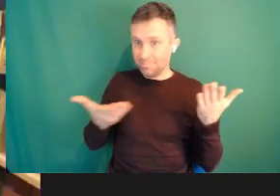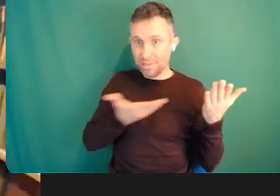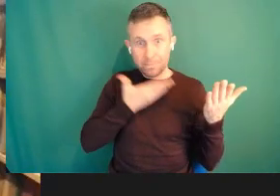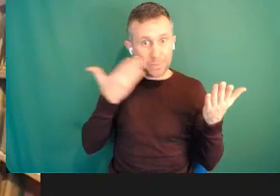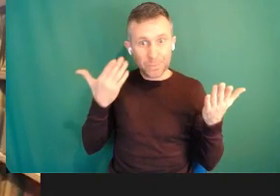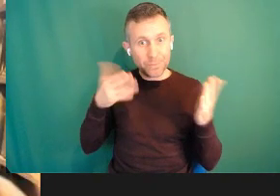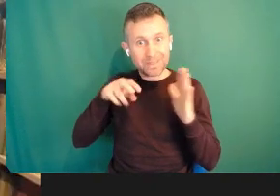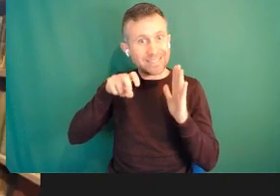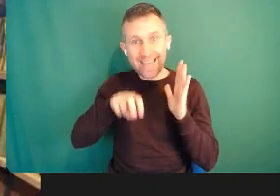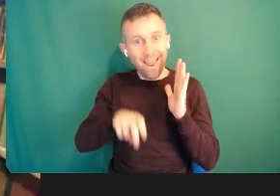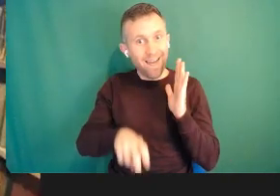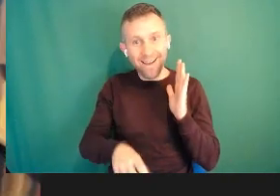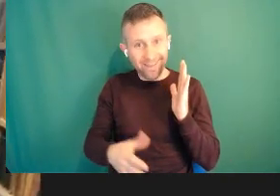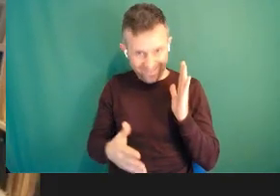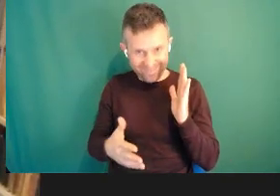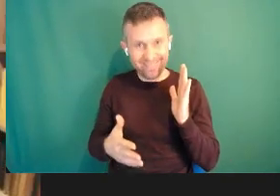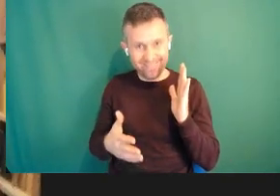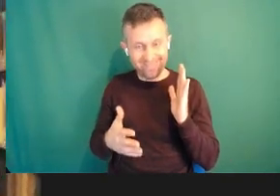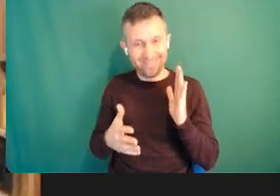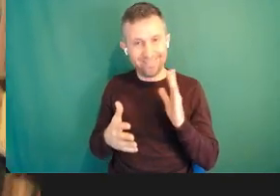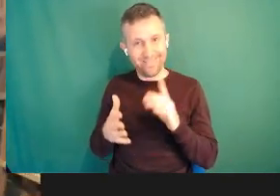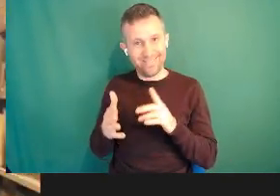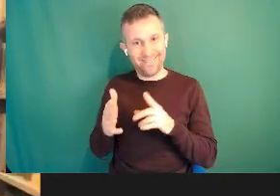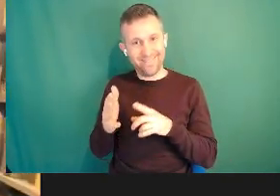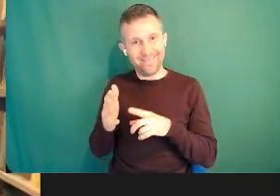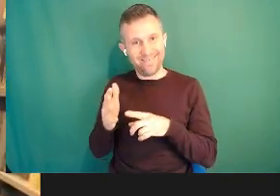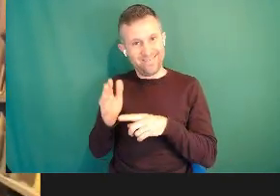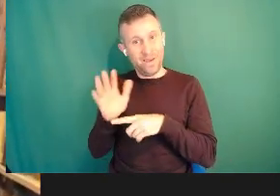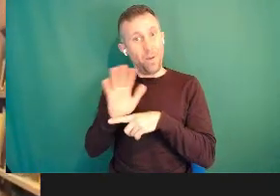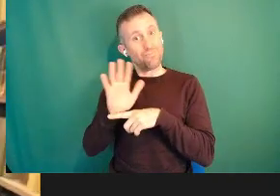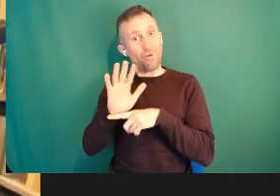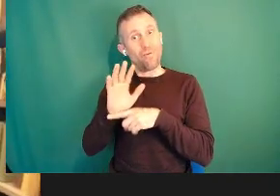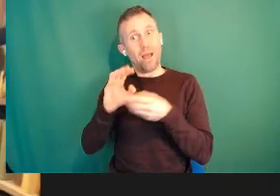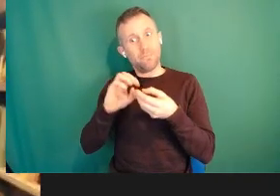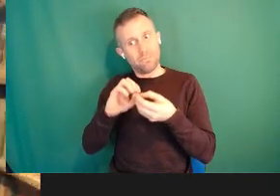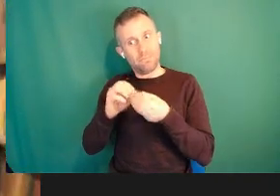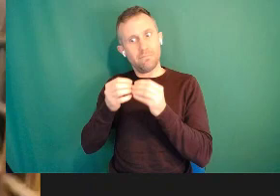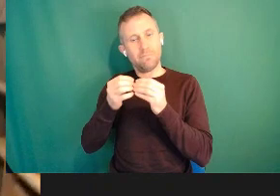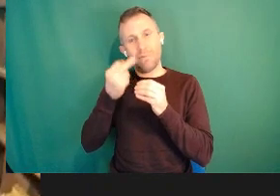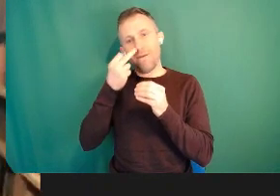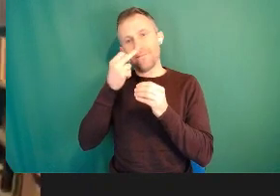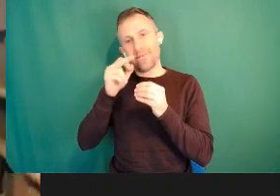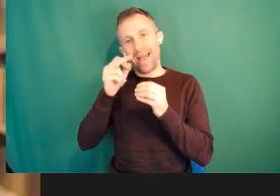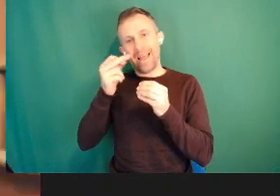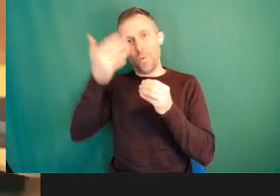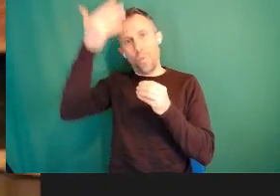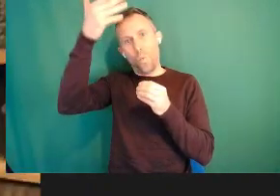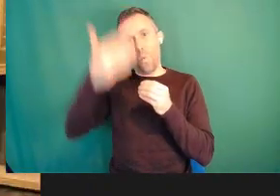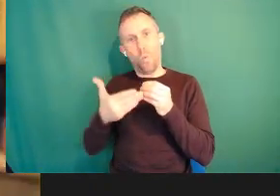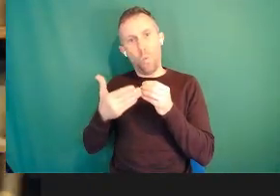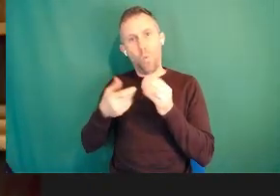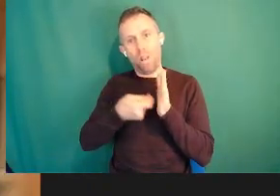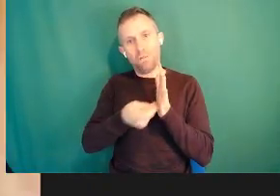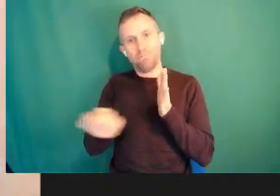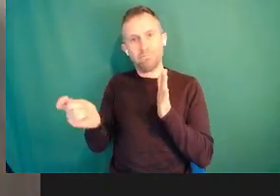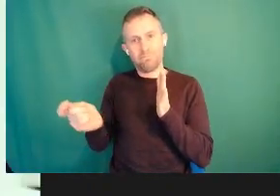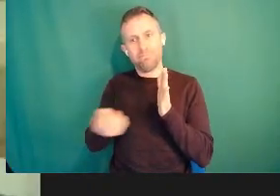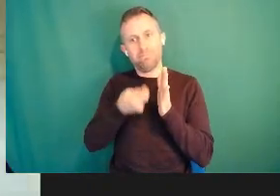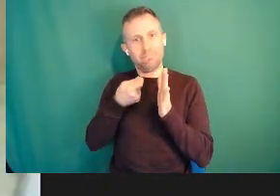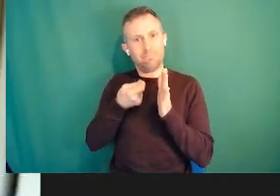there with a door in, and they actually film the plague pit in the back of the kitchen where we're going to go